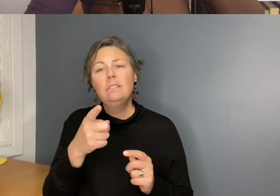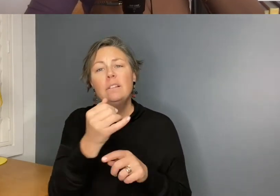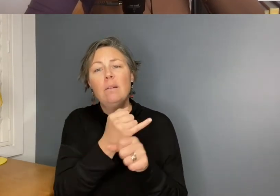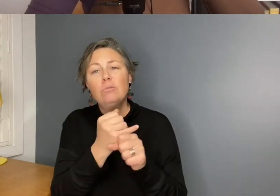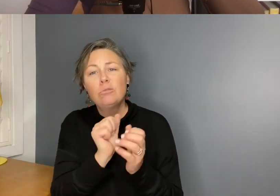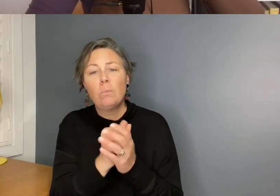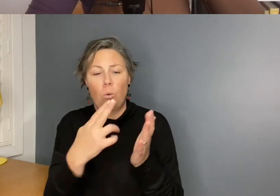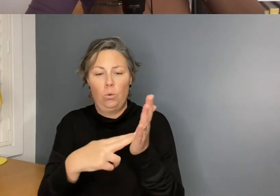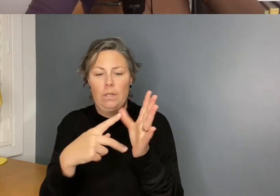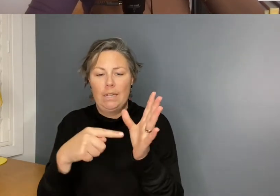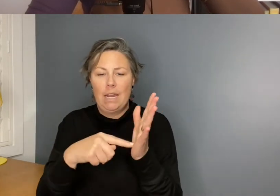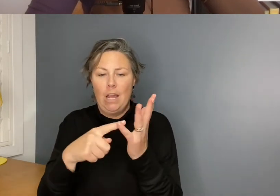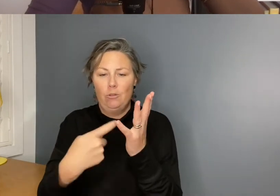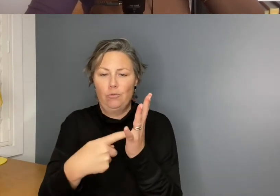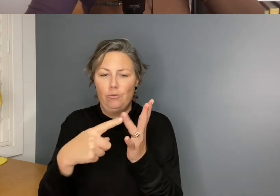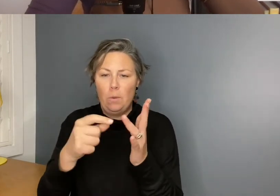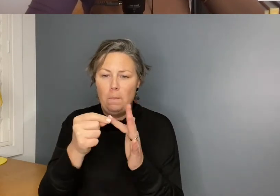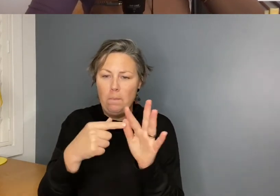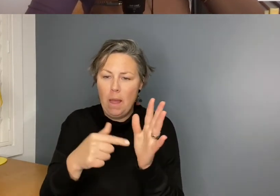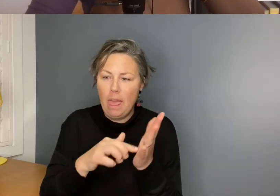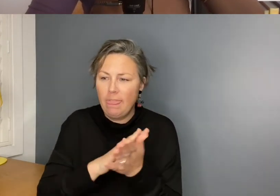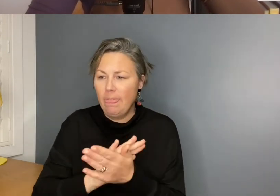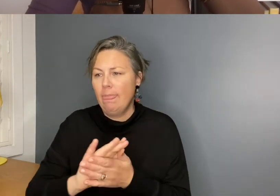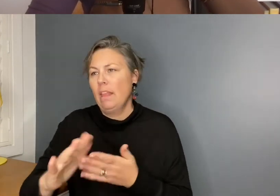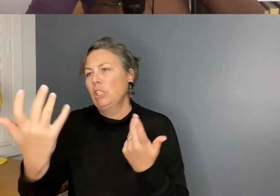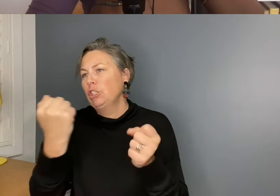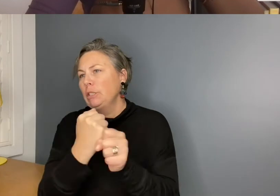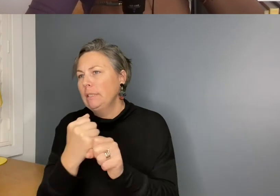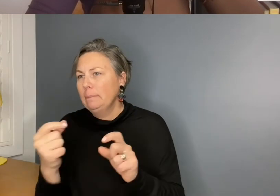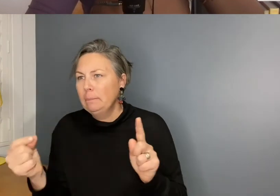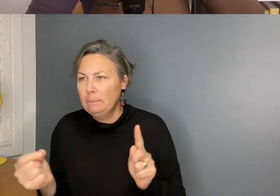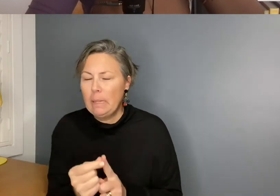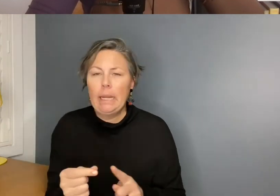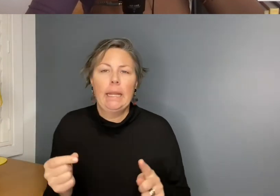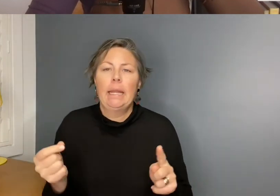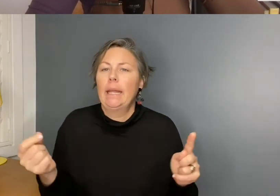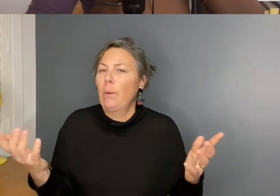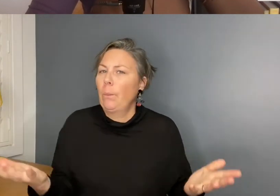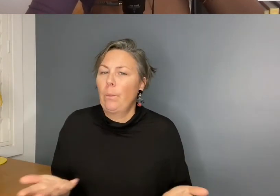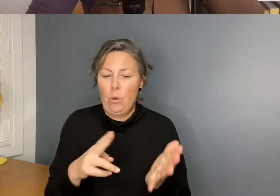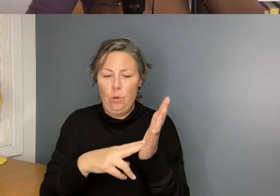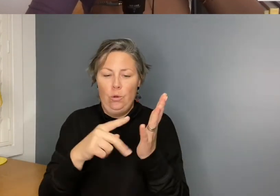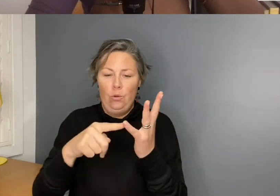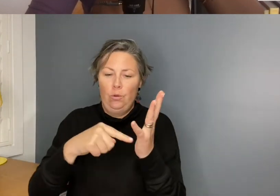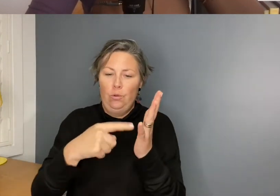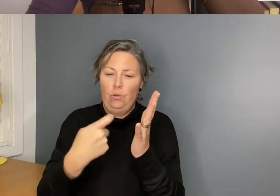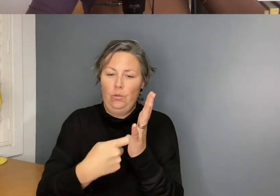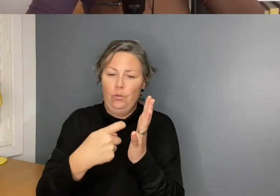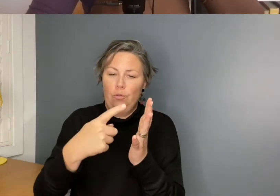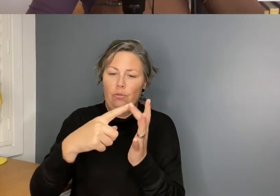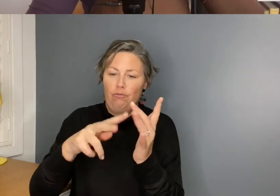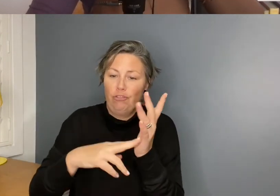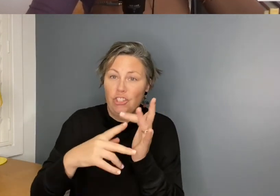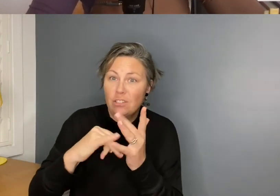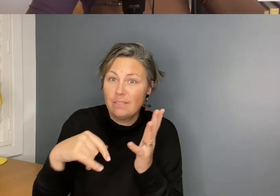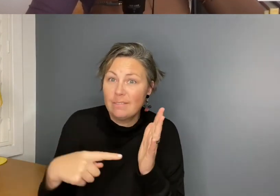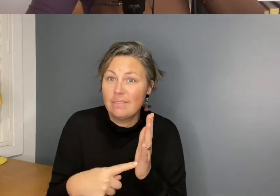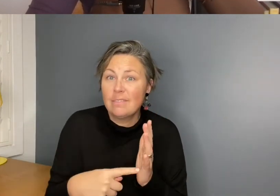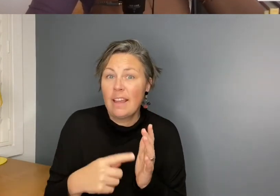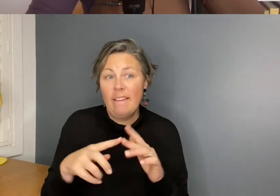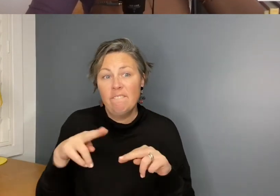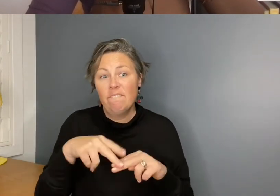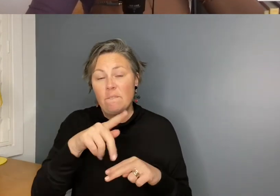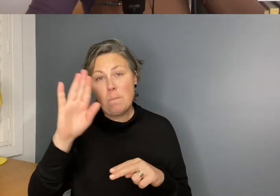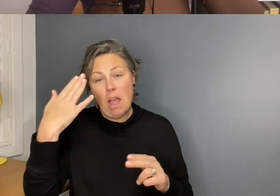your naturopath, your nutritionist, your GP, they all may be able to help you if they've if they have an interest in probiotics and may have done some reading.